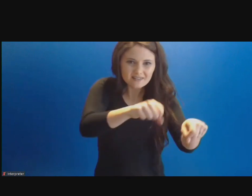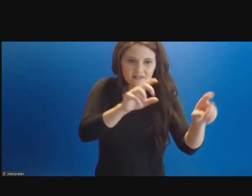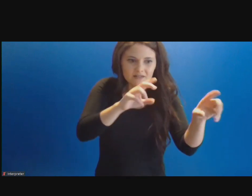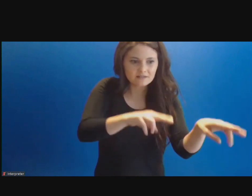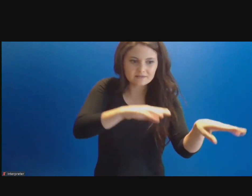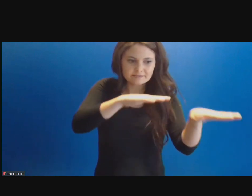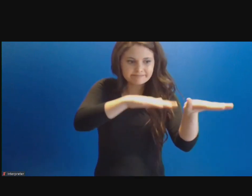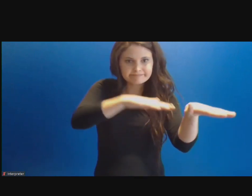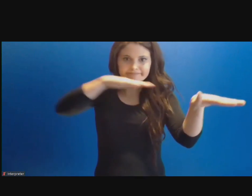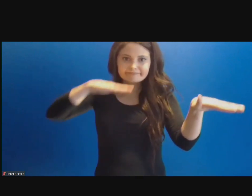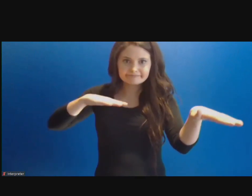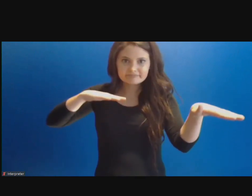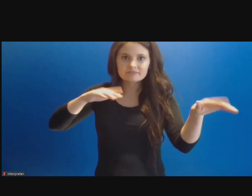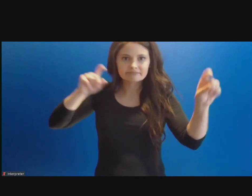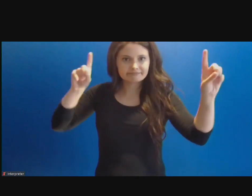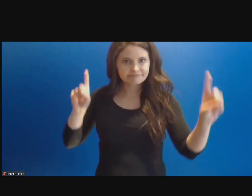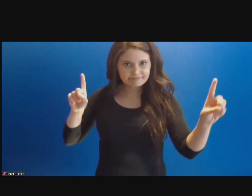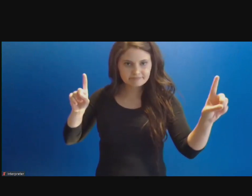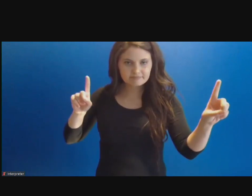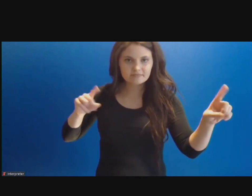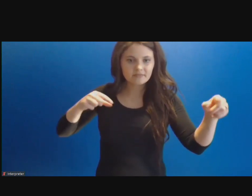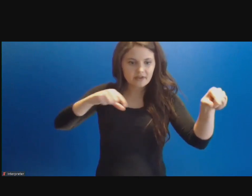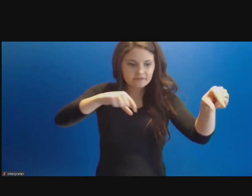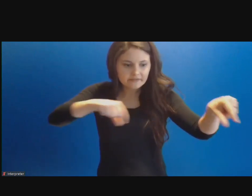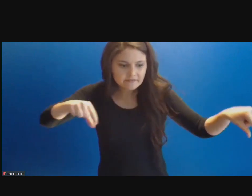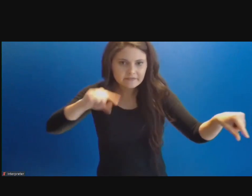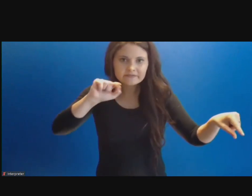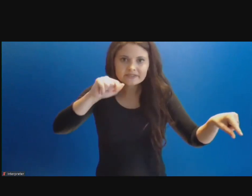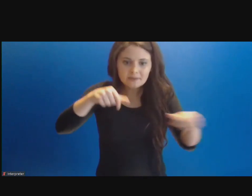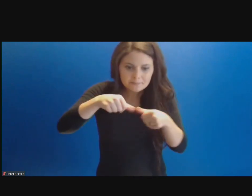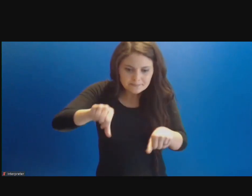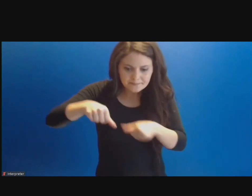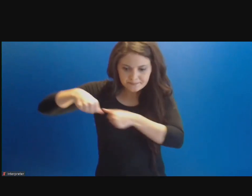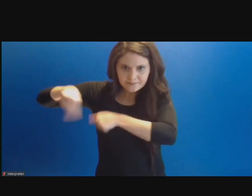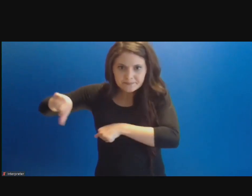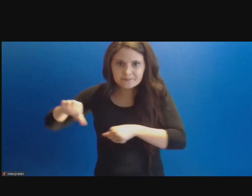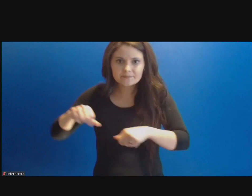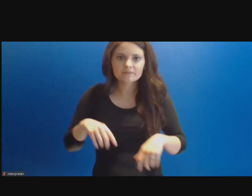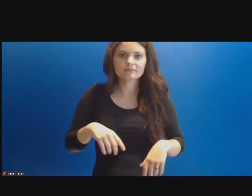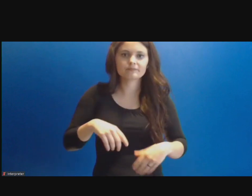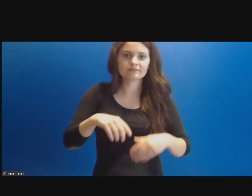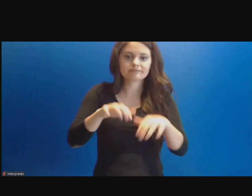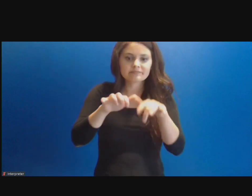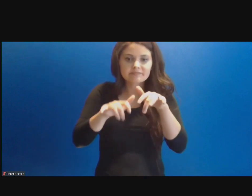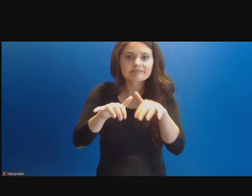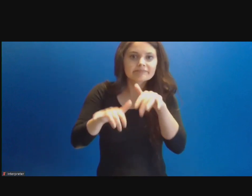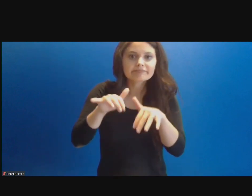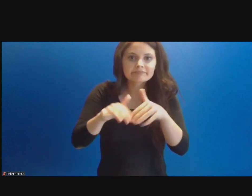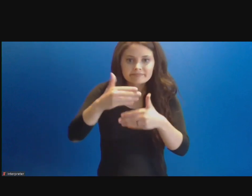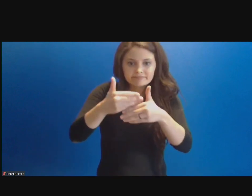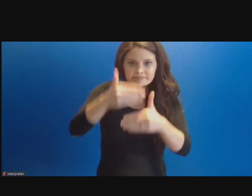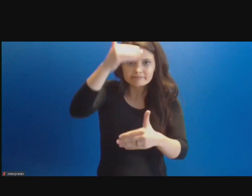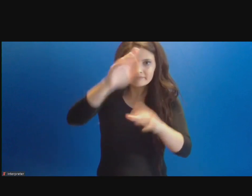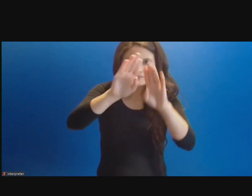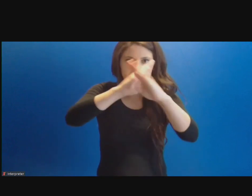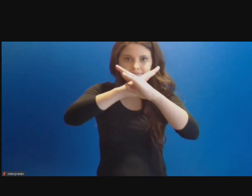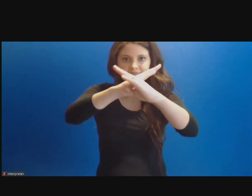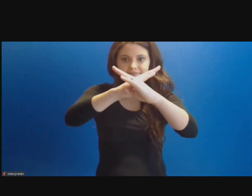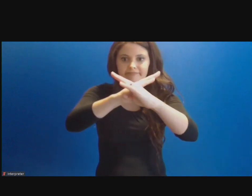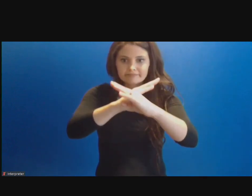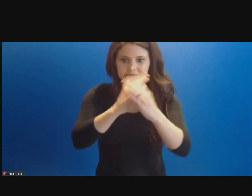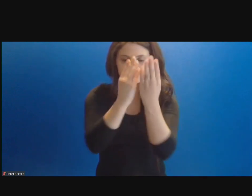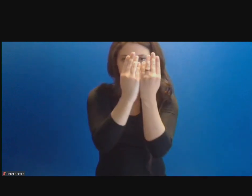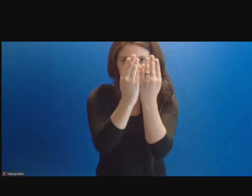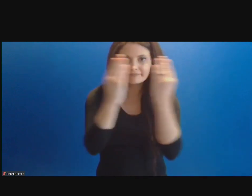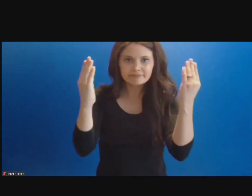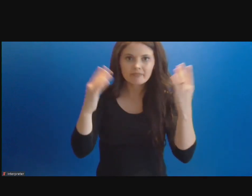next person. There were marks on the floor. They had sneeze guards in front of me, between me and the cashier. They